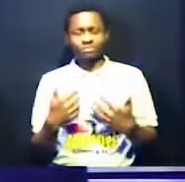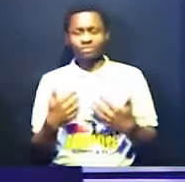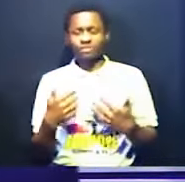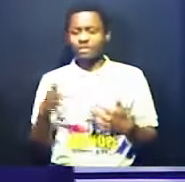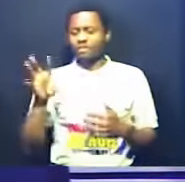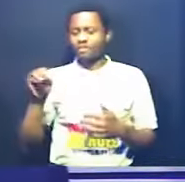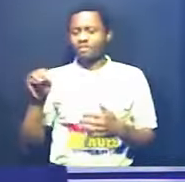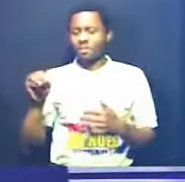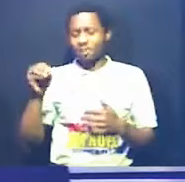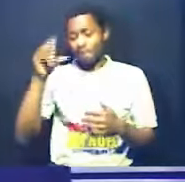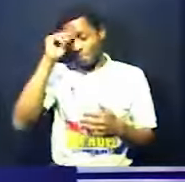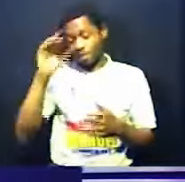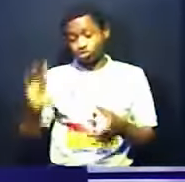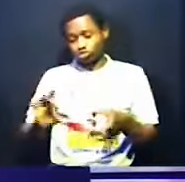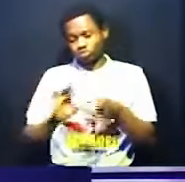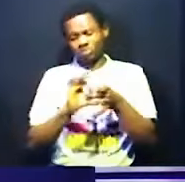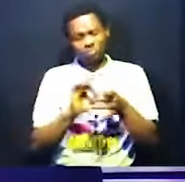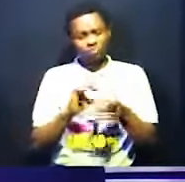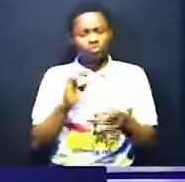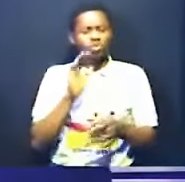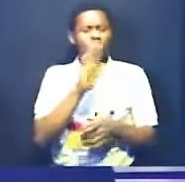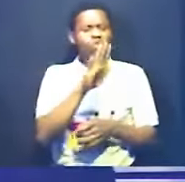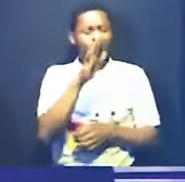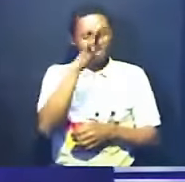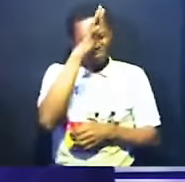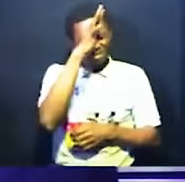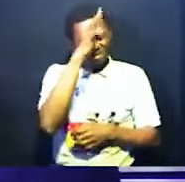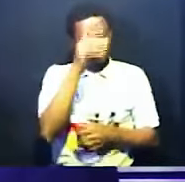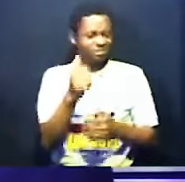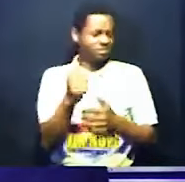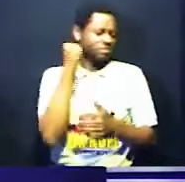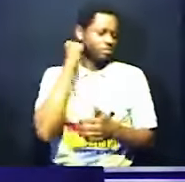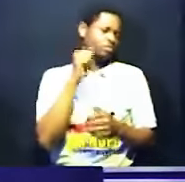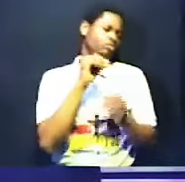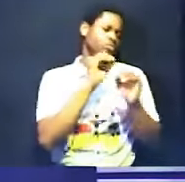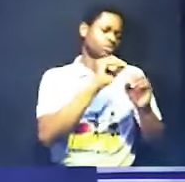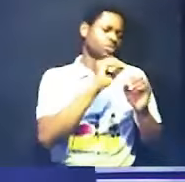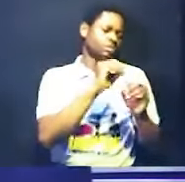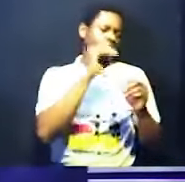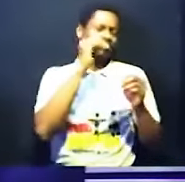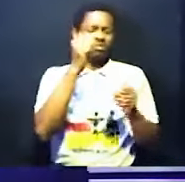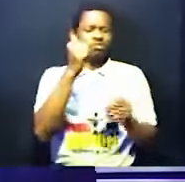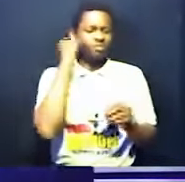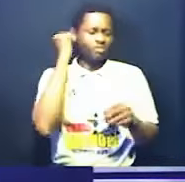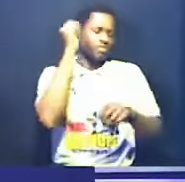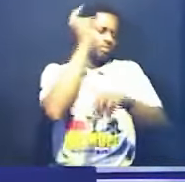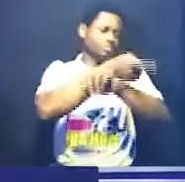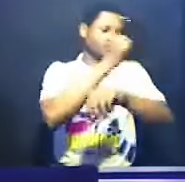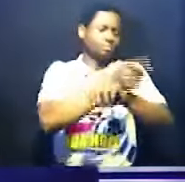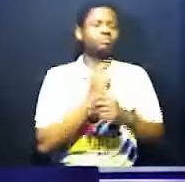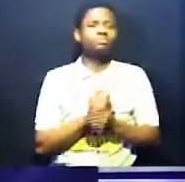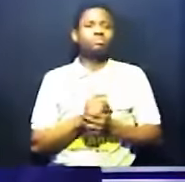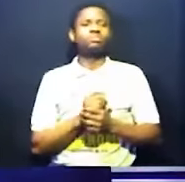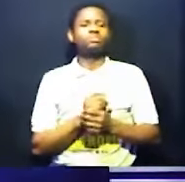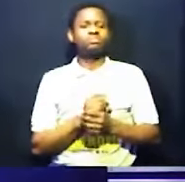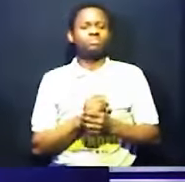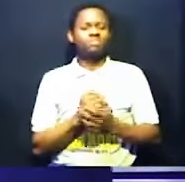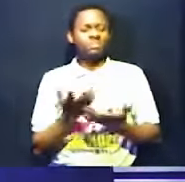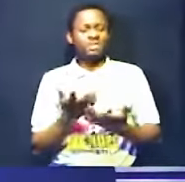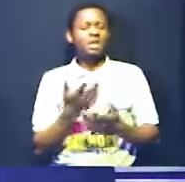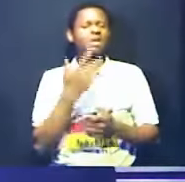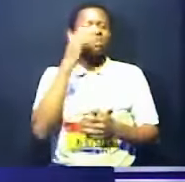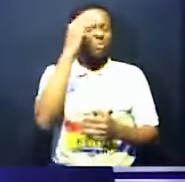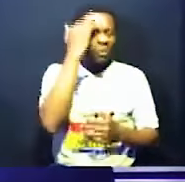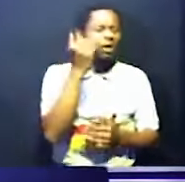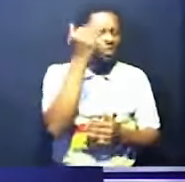hobby. Nanso, neja and ka asema, a ye piara, and chileno da, say, a dang and a